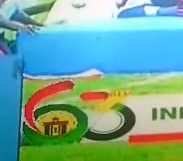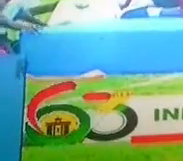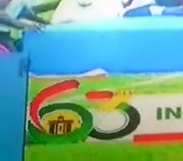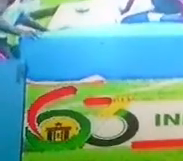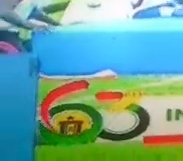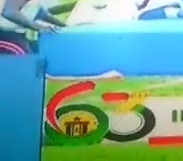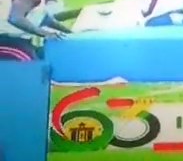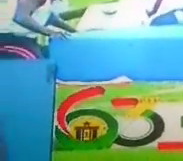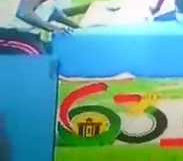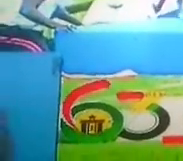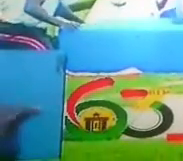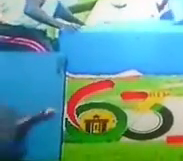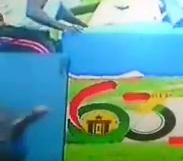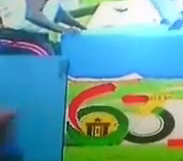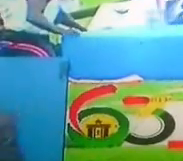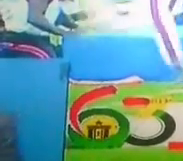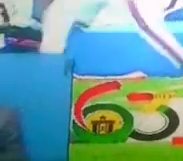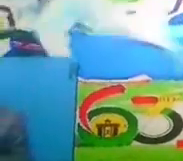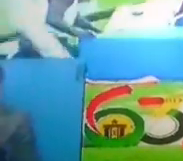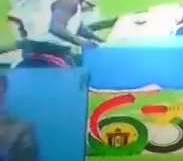you don't move back from the thing.